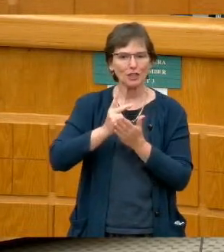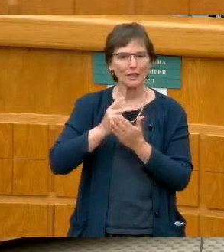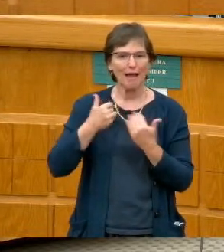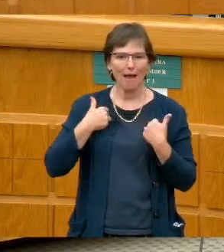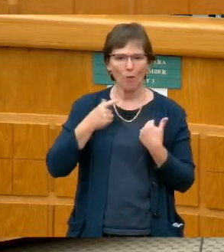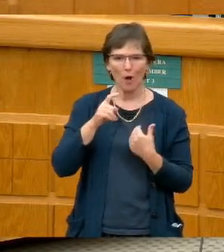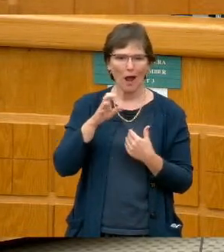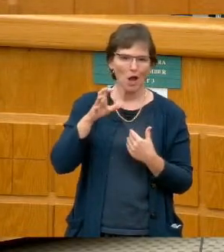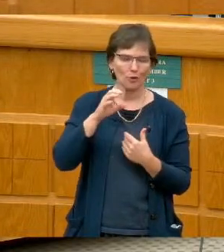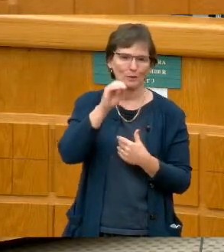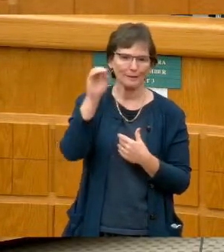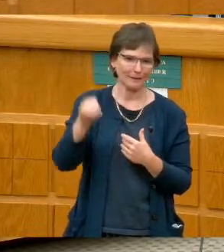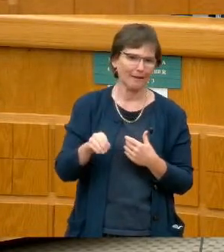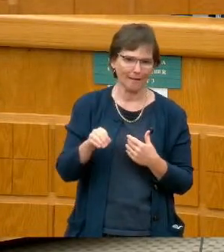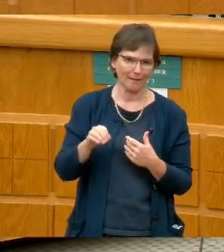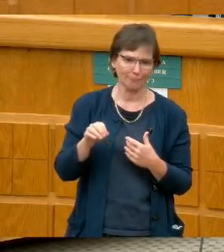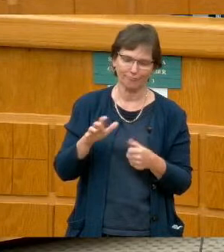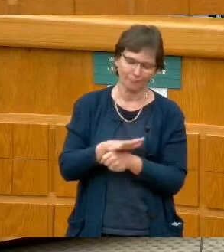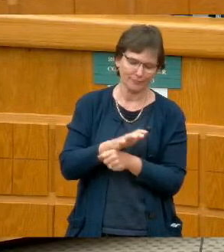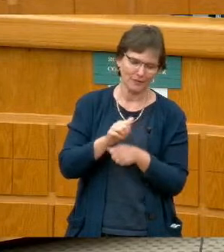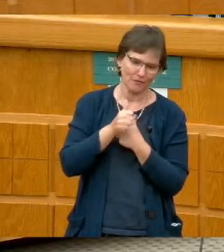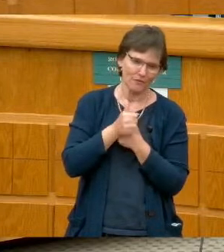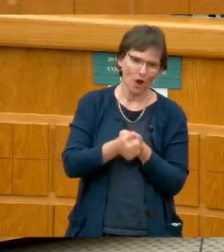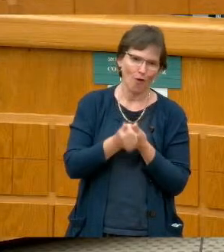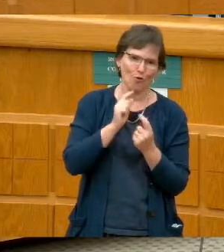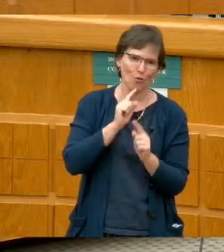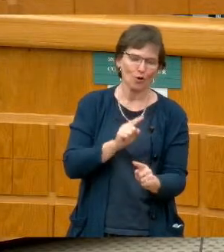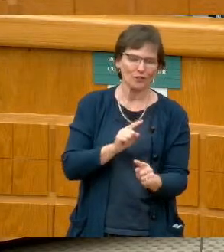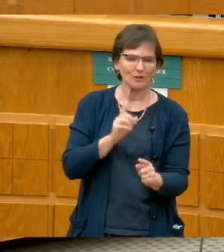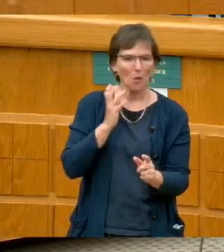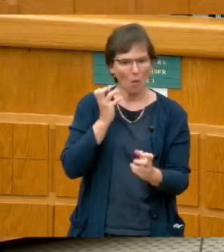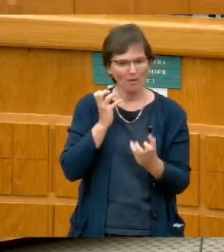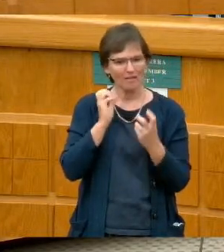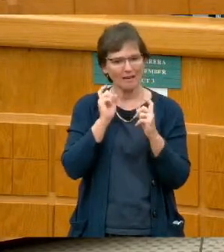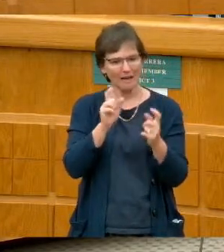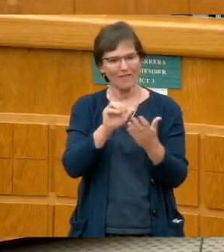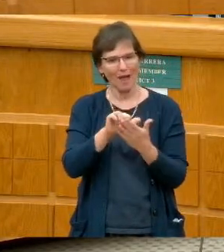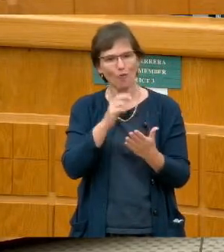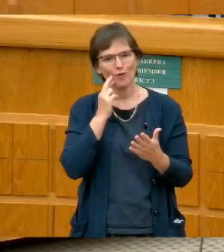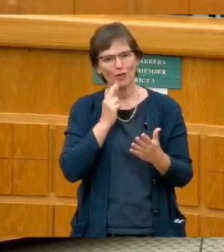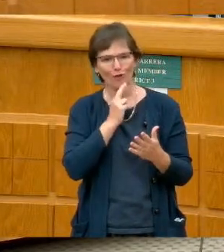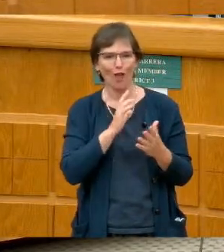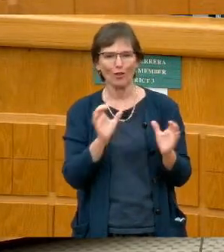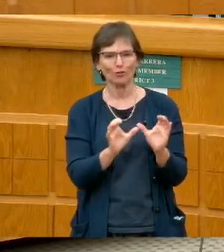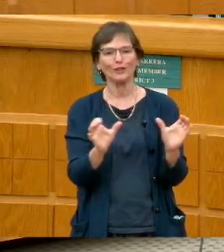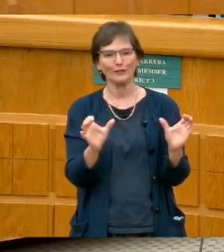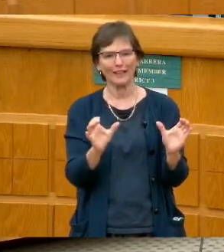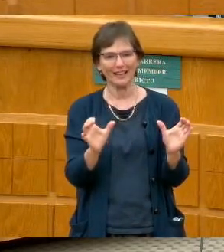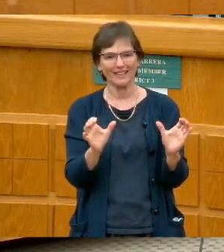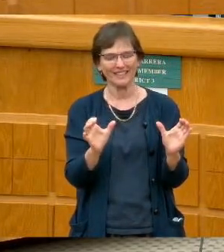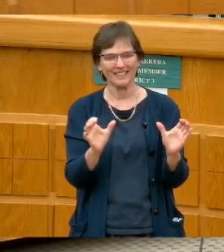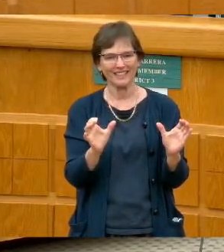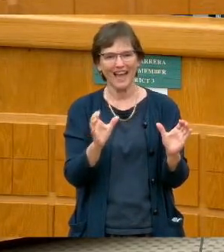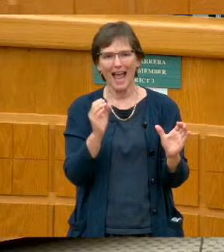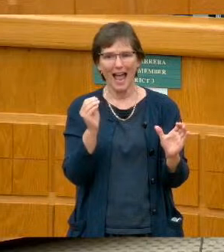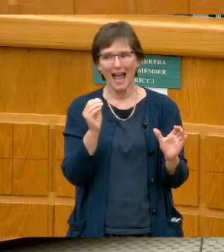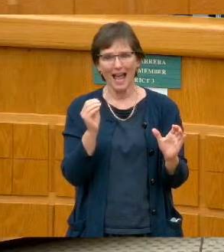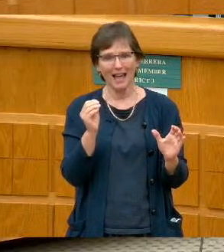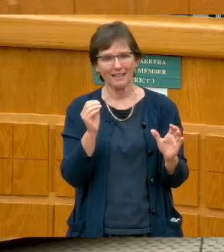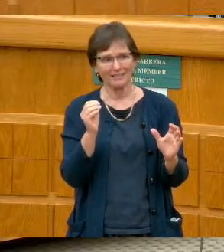for being in compliance. So we just want to provide them a certificate so they can have it and realize that people do appreciate their